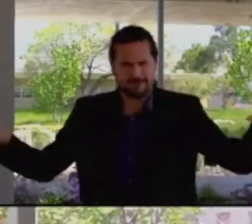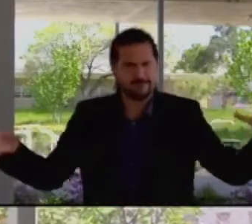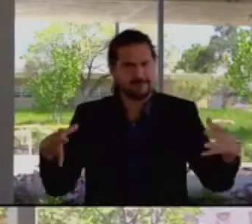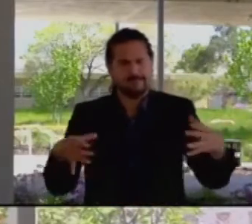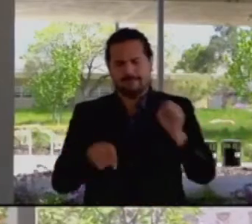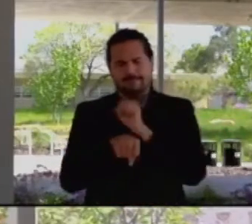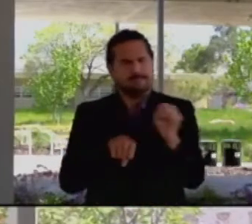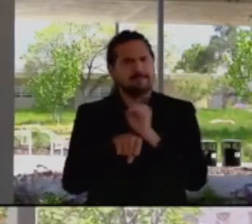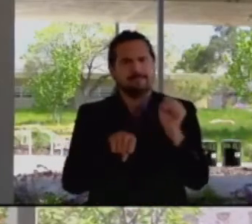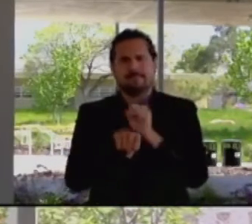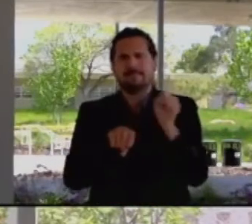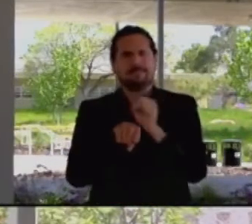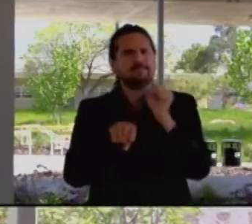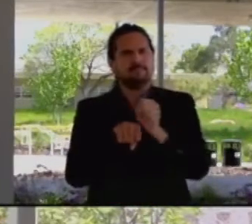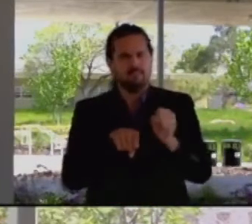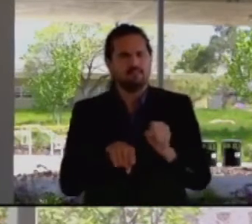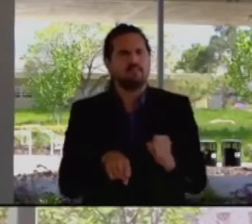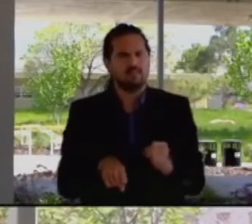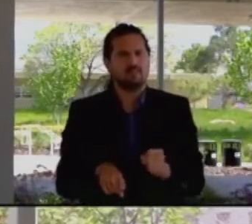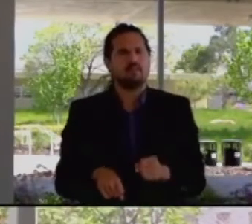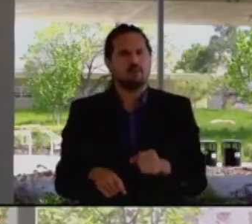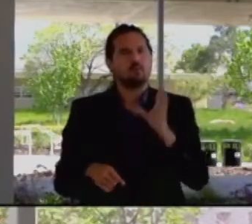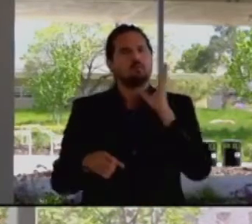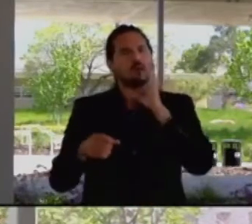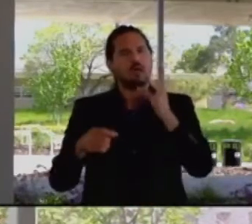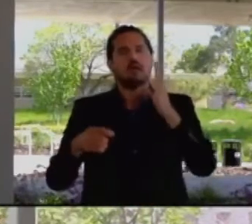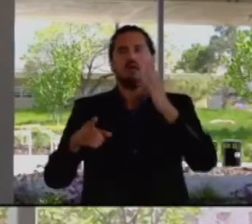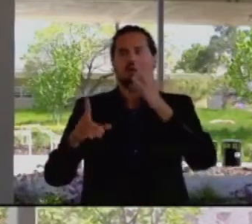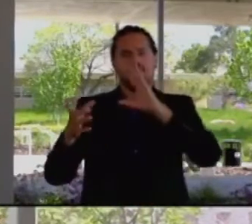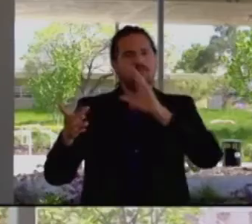all get vaccinated. Please, let's get vaccinated. Thank you.